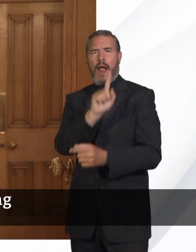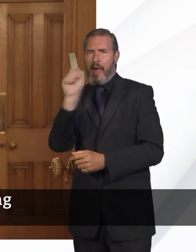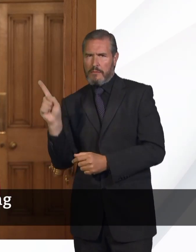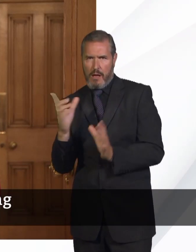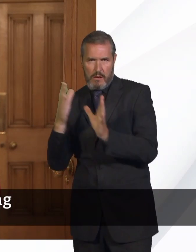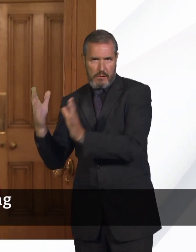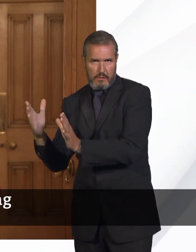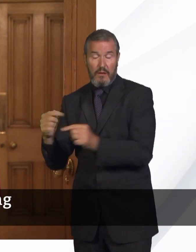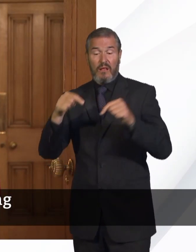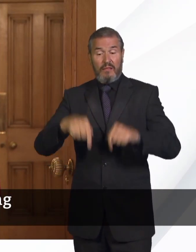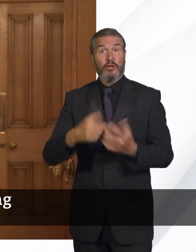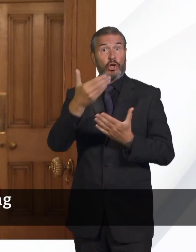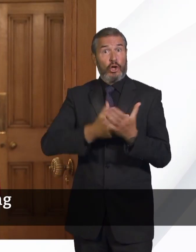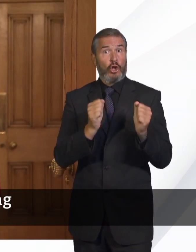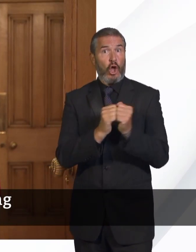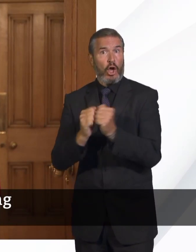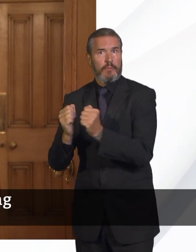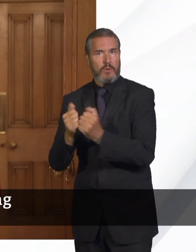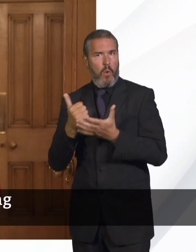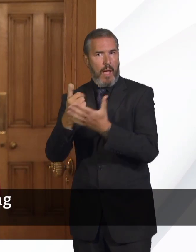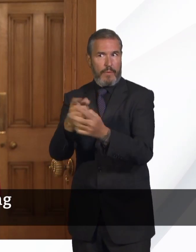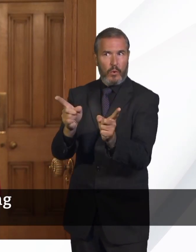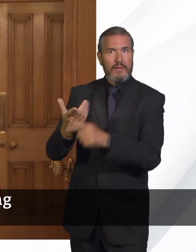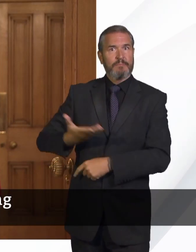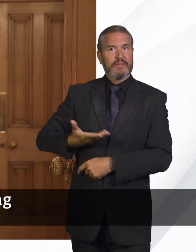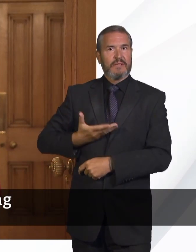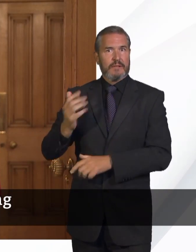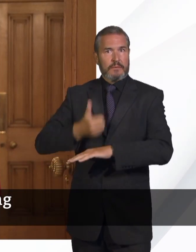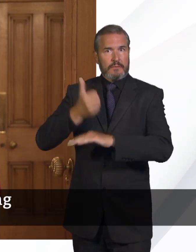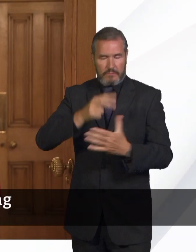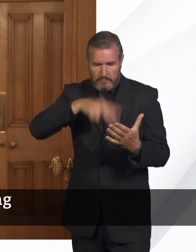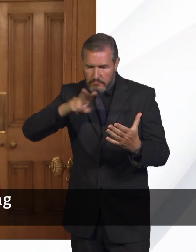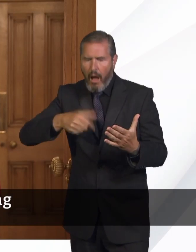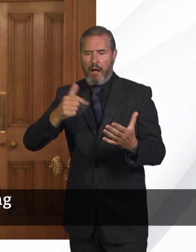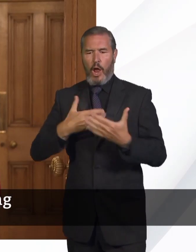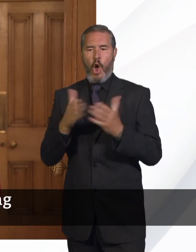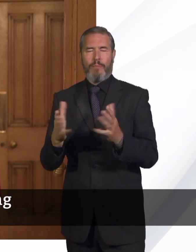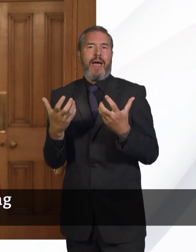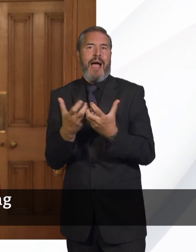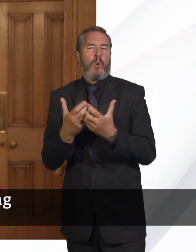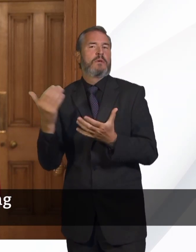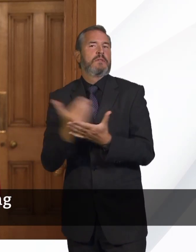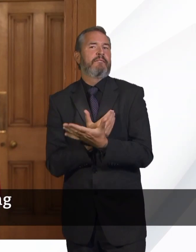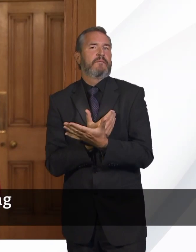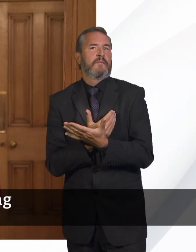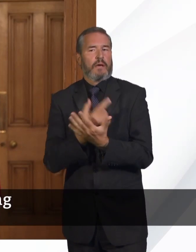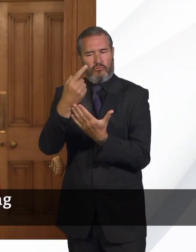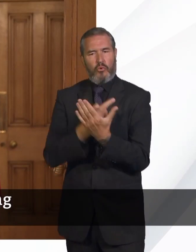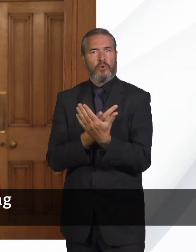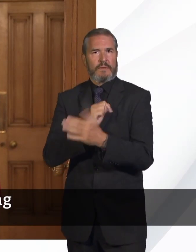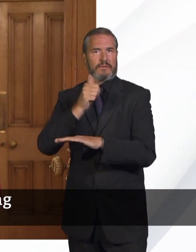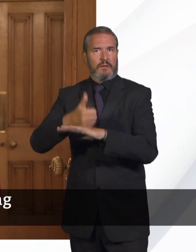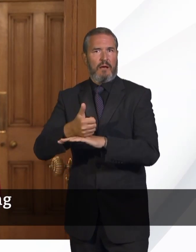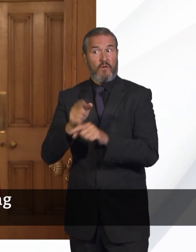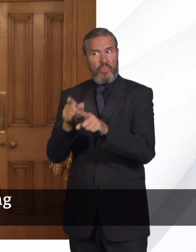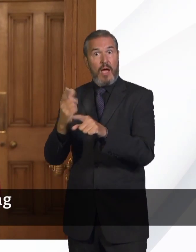These documents will provide practical steps to allow those businesses to reopen in a manner that is as safe as possible for workers